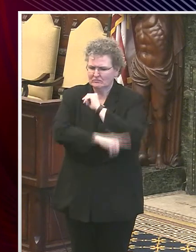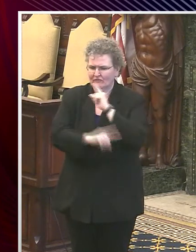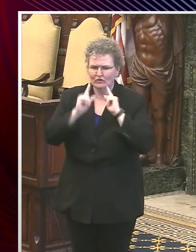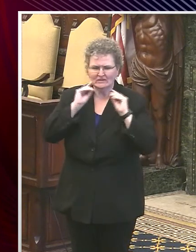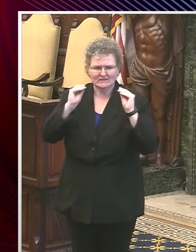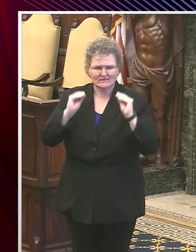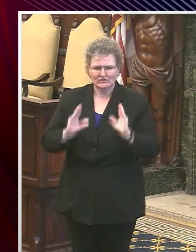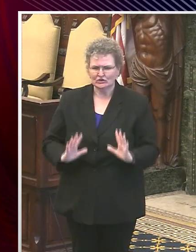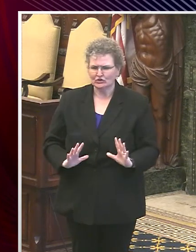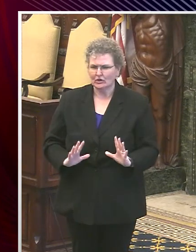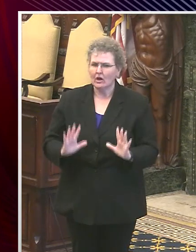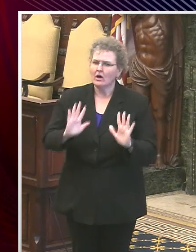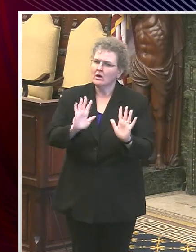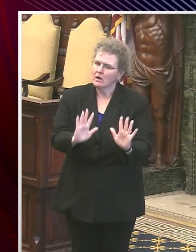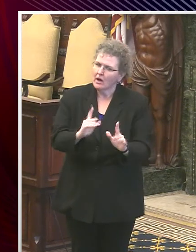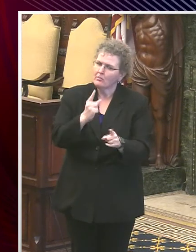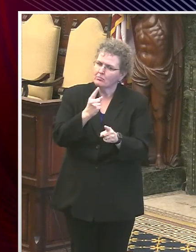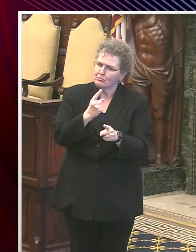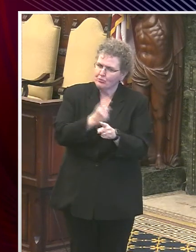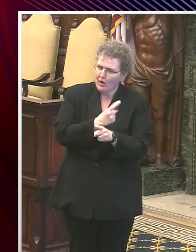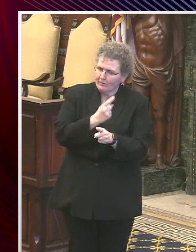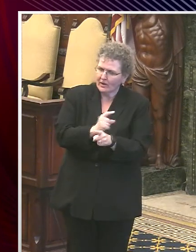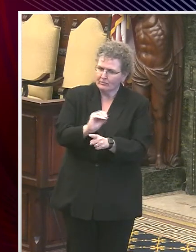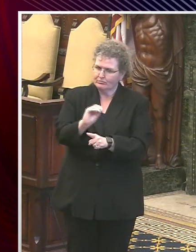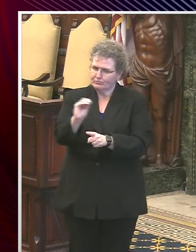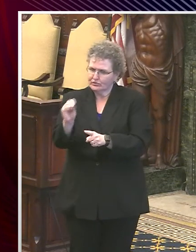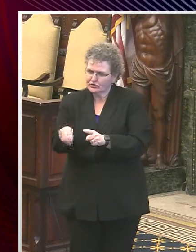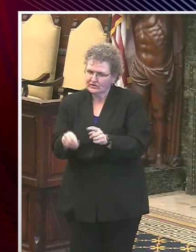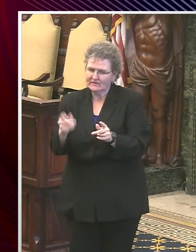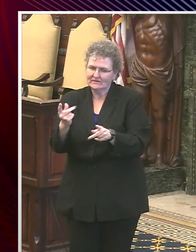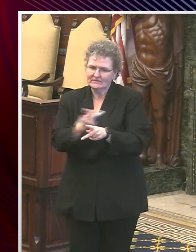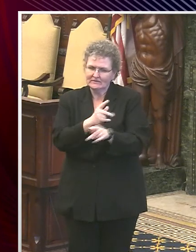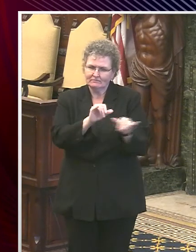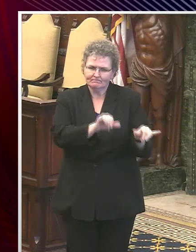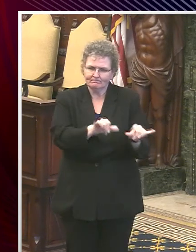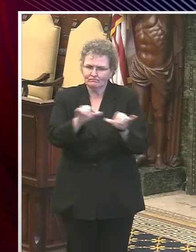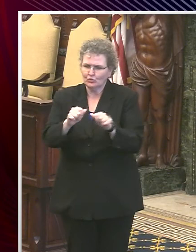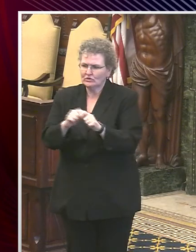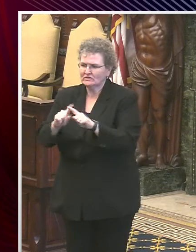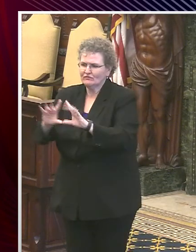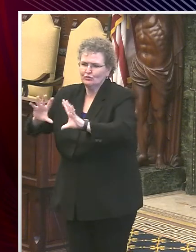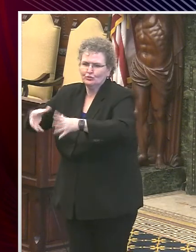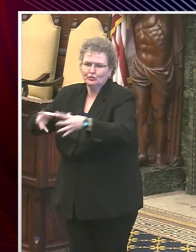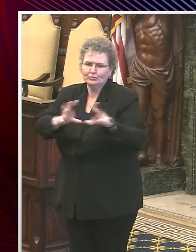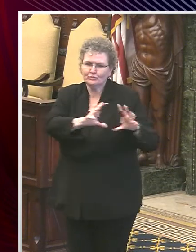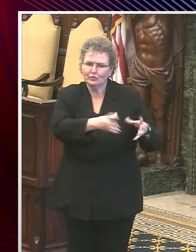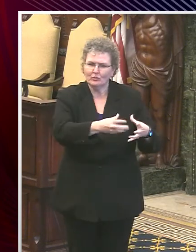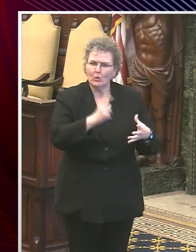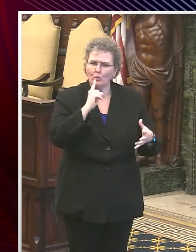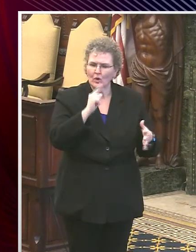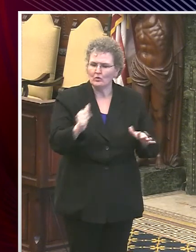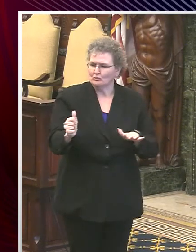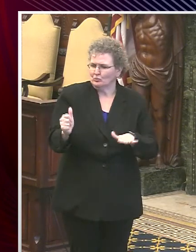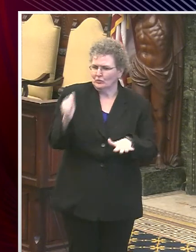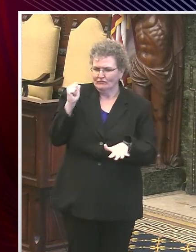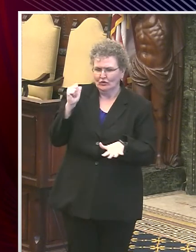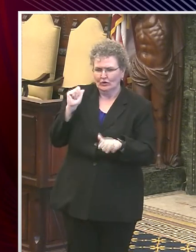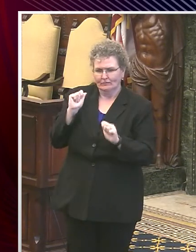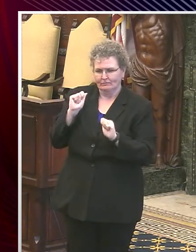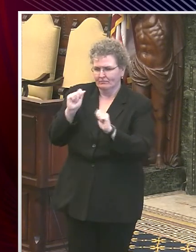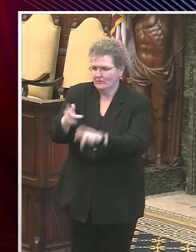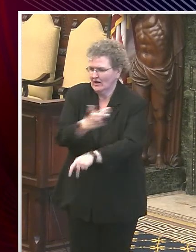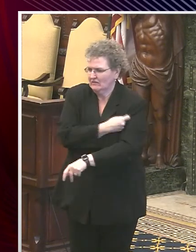There'll probably be a percentage of teachers who, like most of other groups, will refuse to take the vaccine